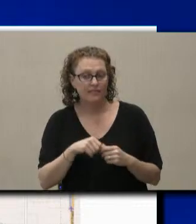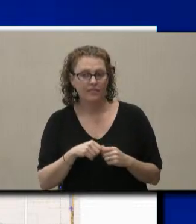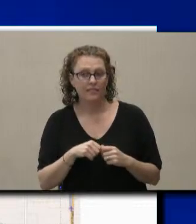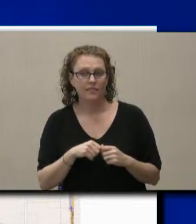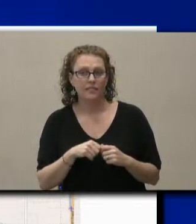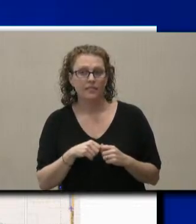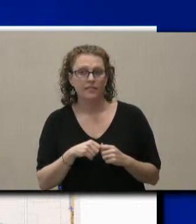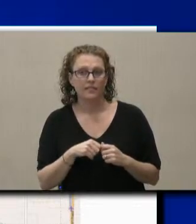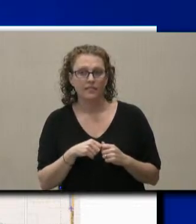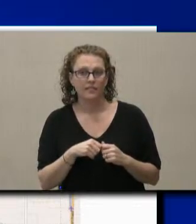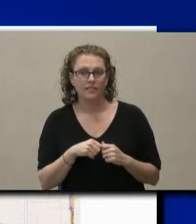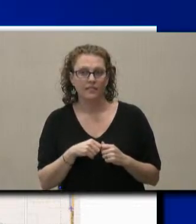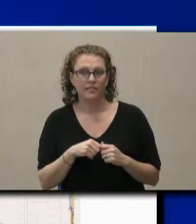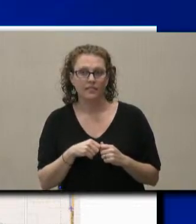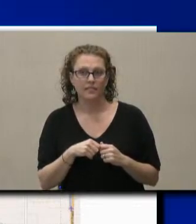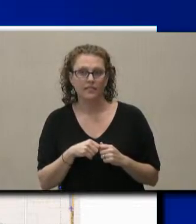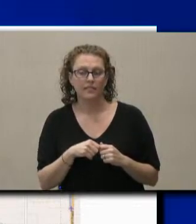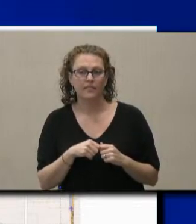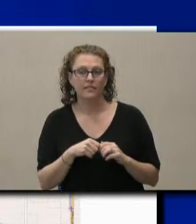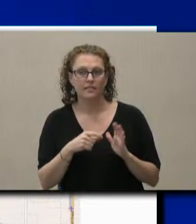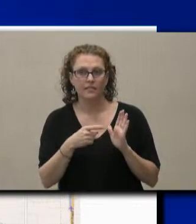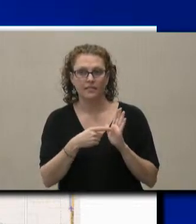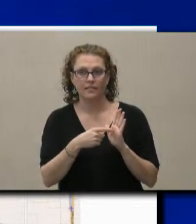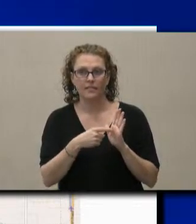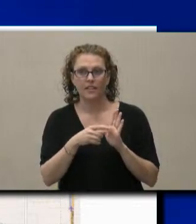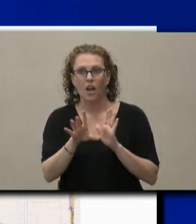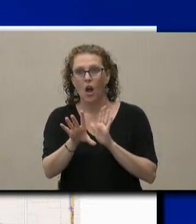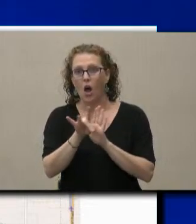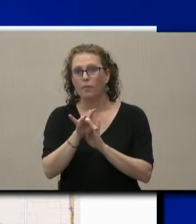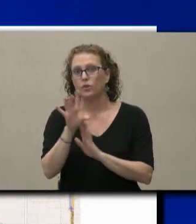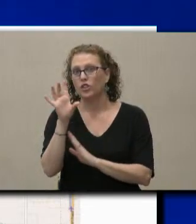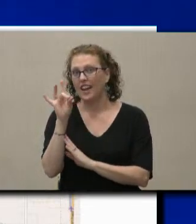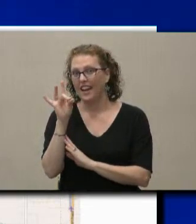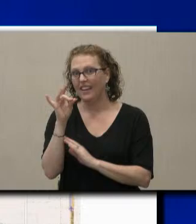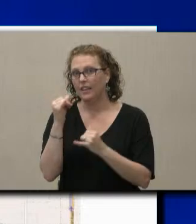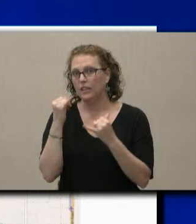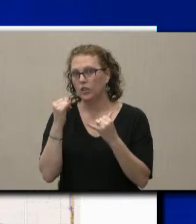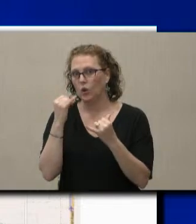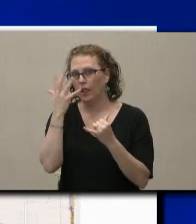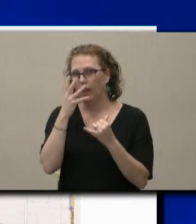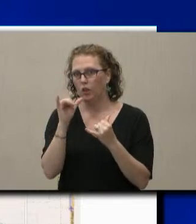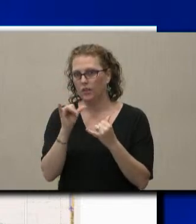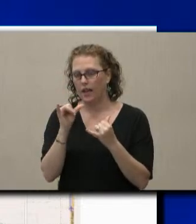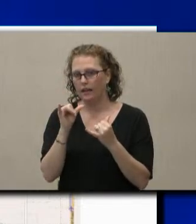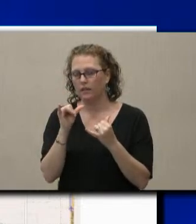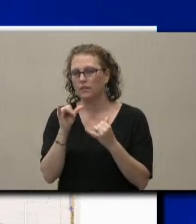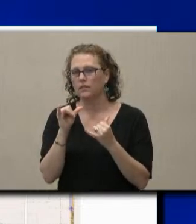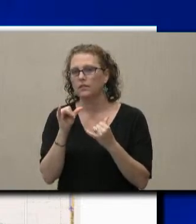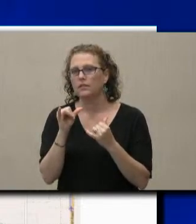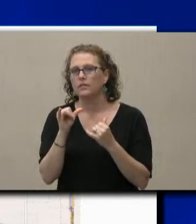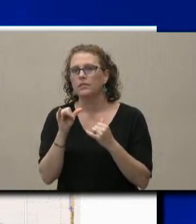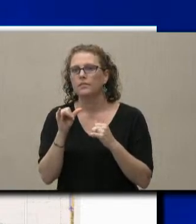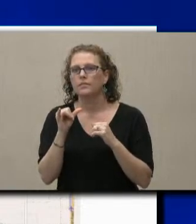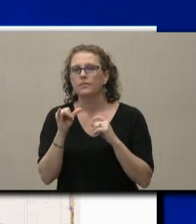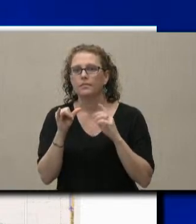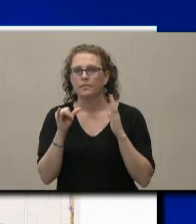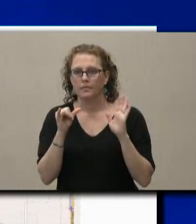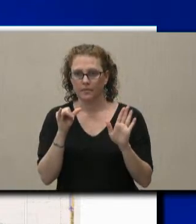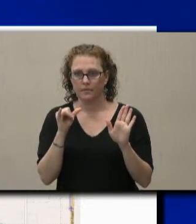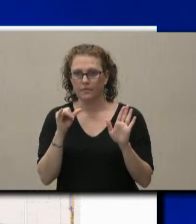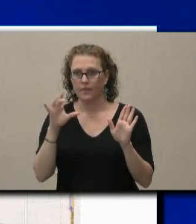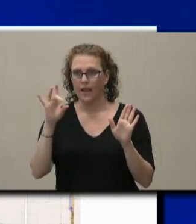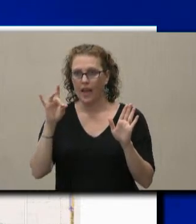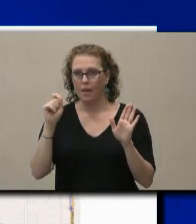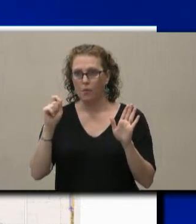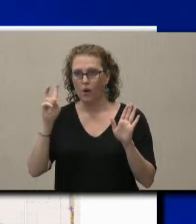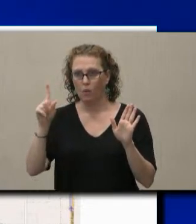I'll show you, this is what map option 8 currently looks like. And when I click on map option 8.1 and there's an